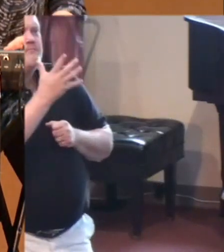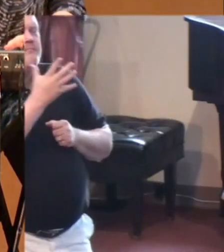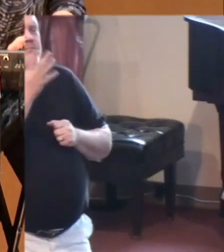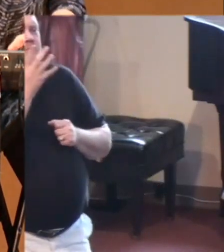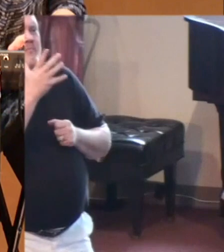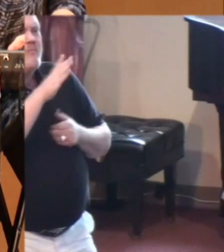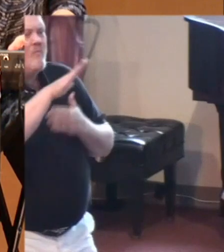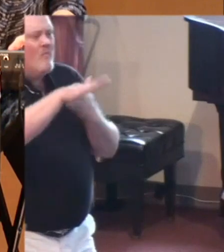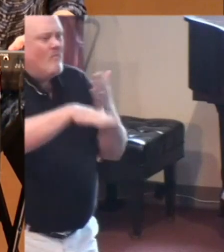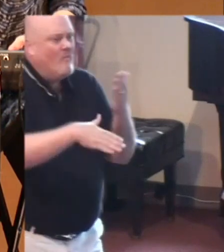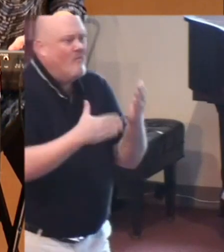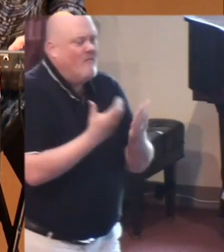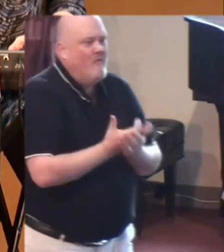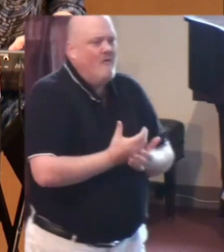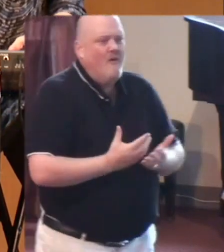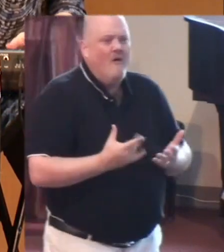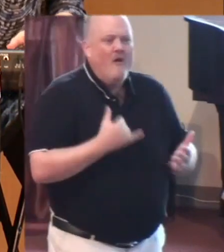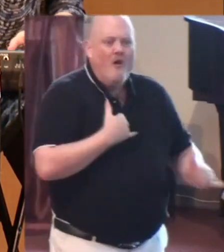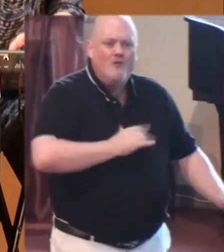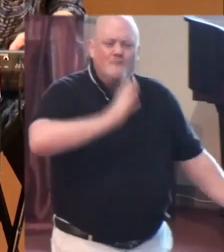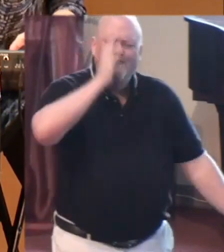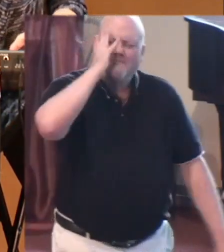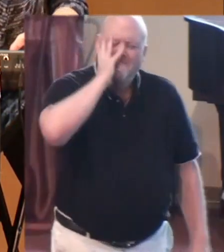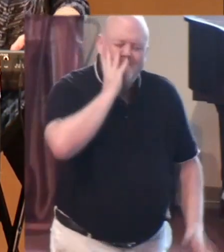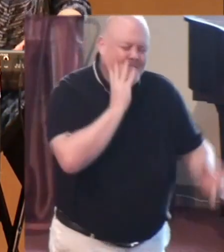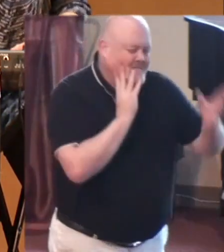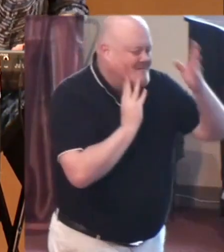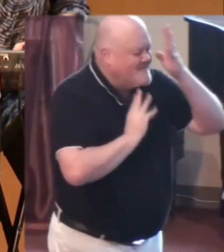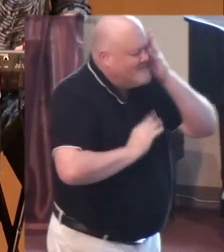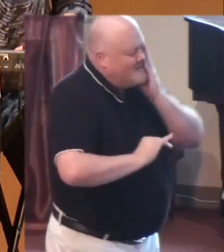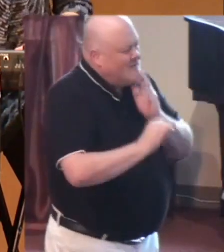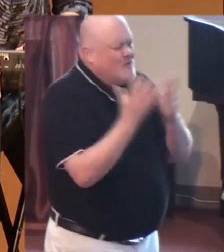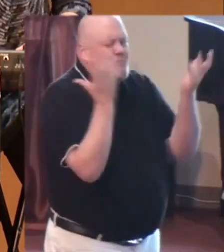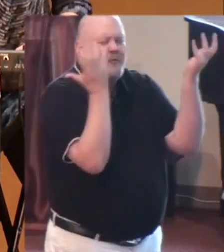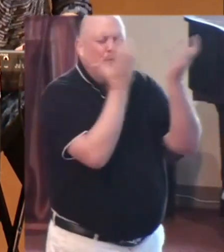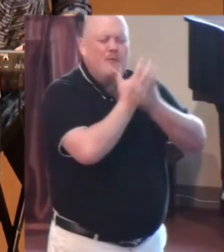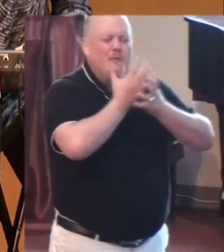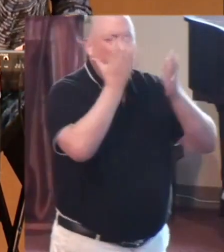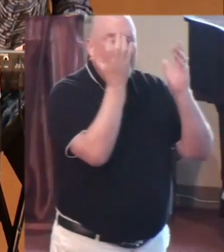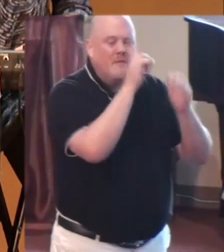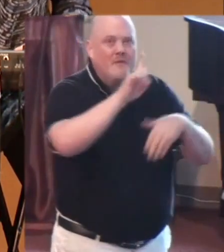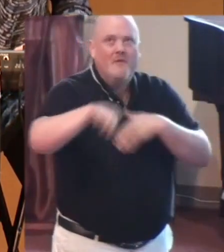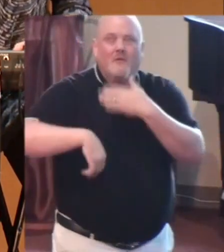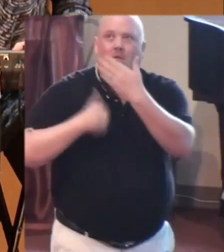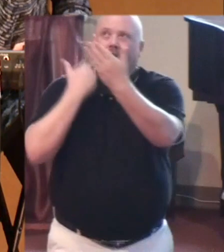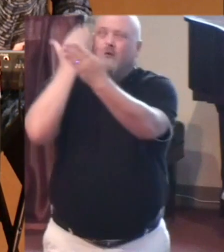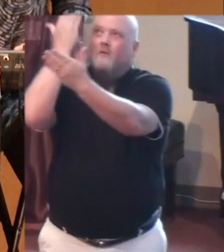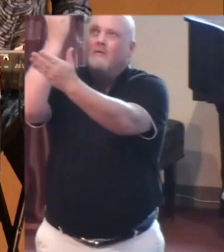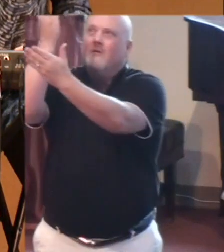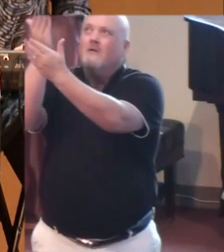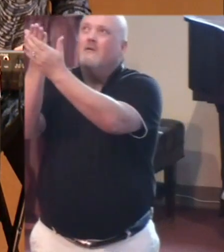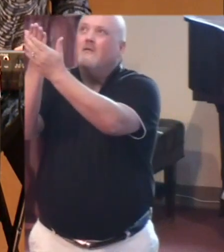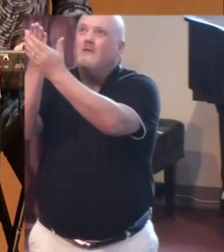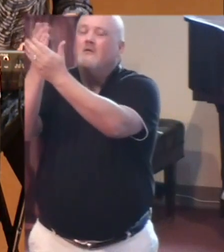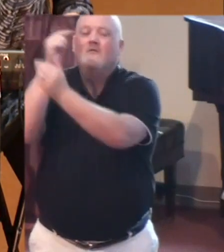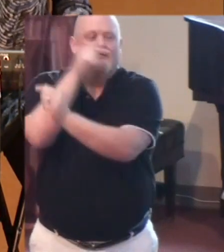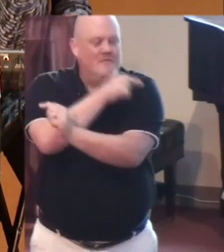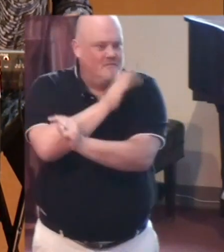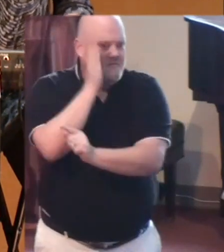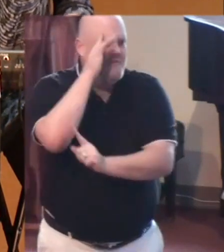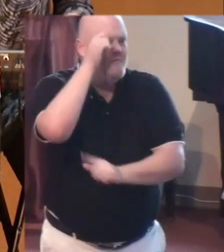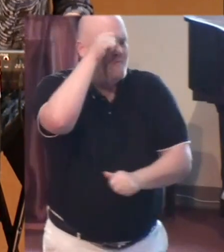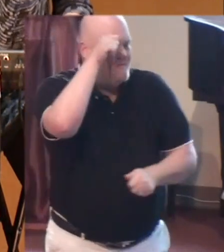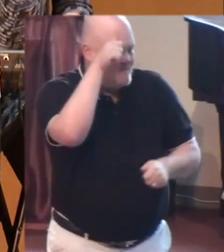all the wonder she'll see, and I know she'll remember